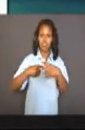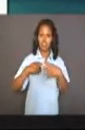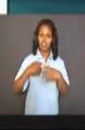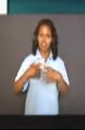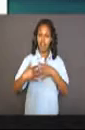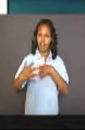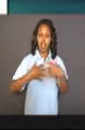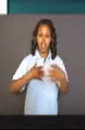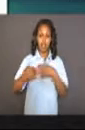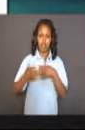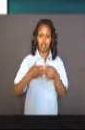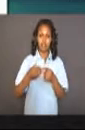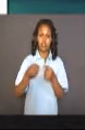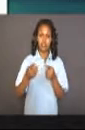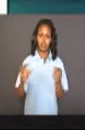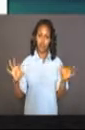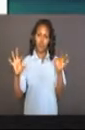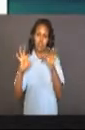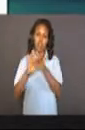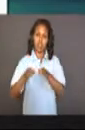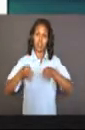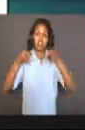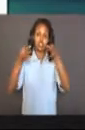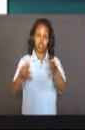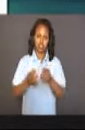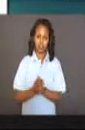available for conduction.